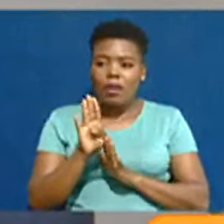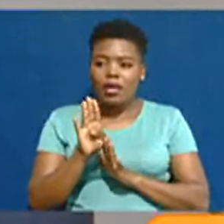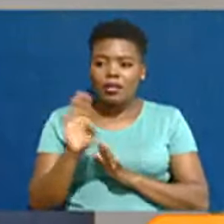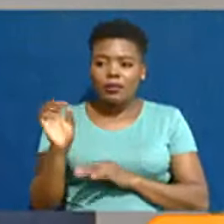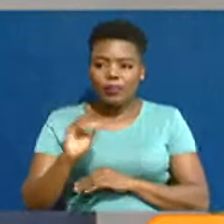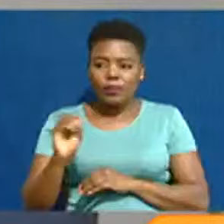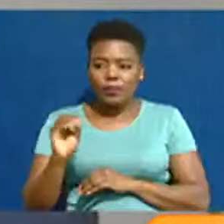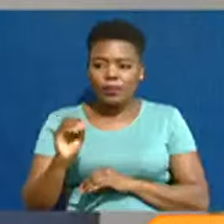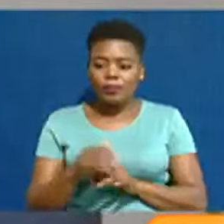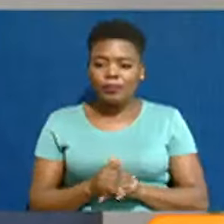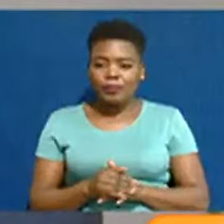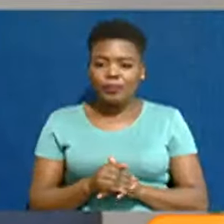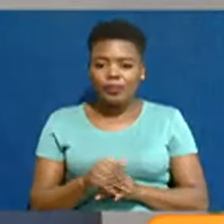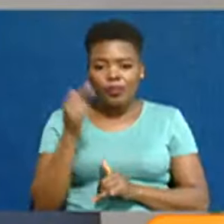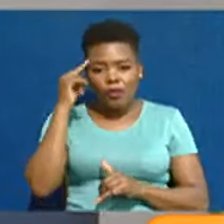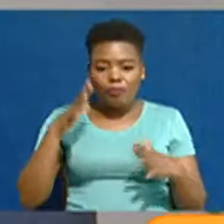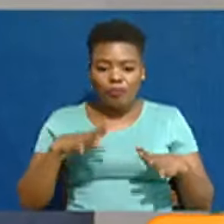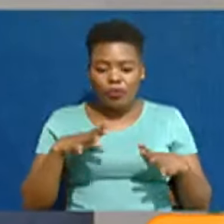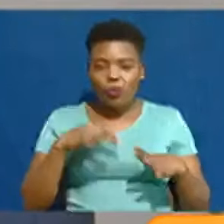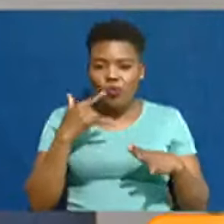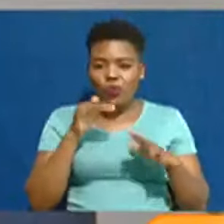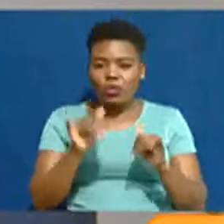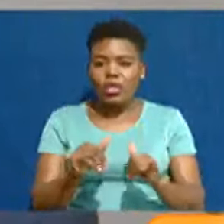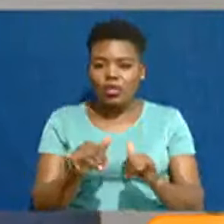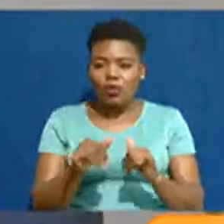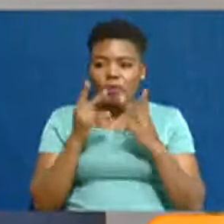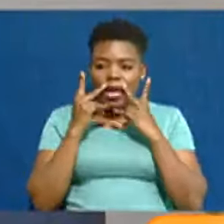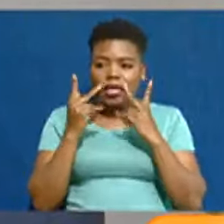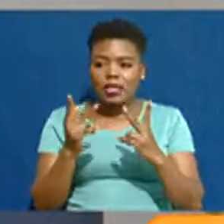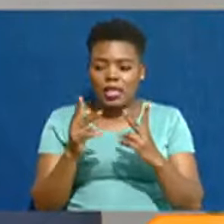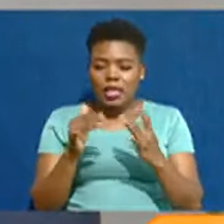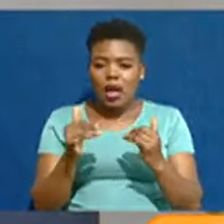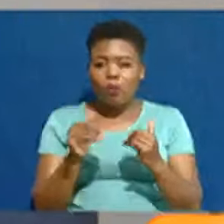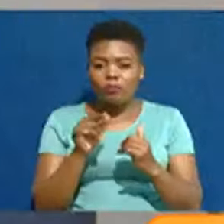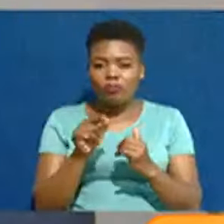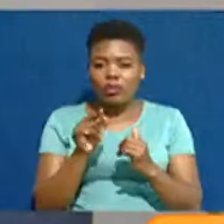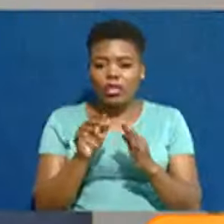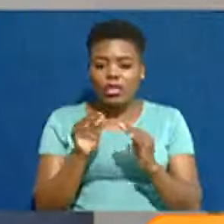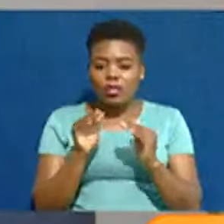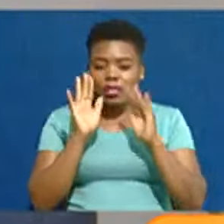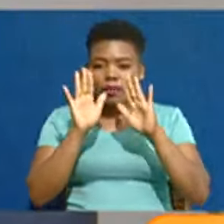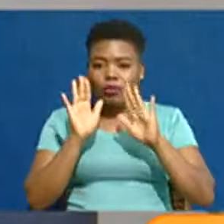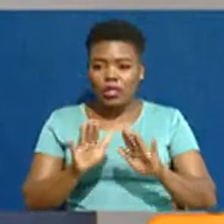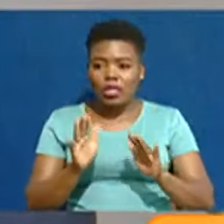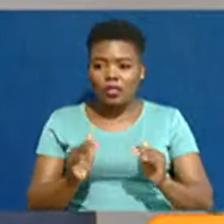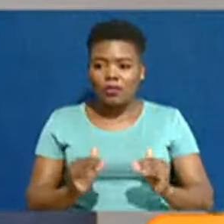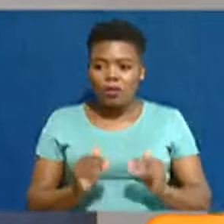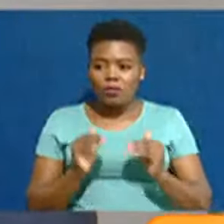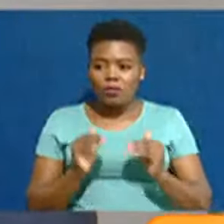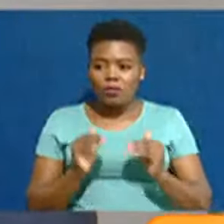scale for resilience investment. And I think that the scale matters a lot. If we want to be transformative, we have no option but